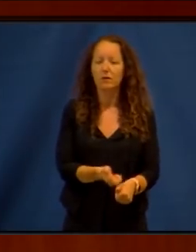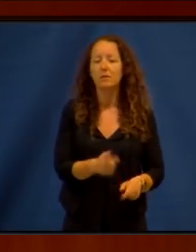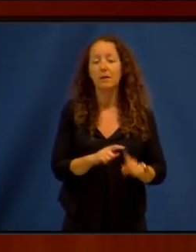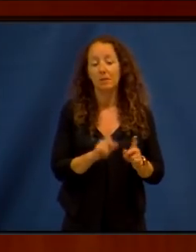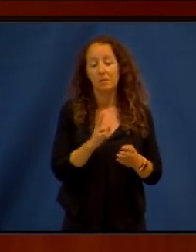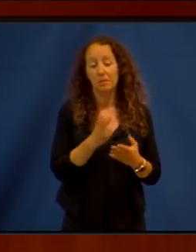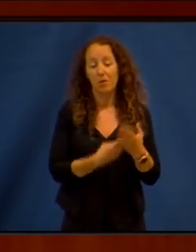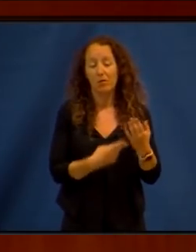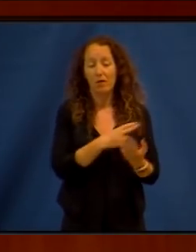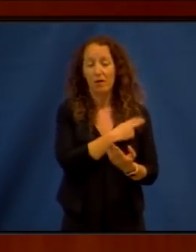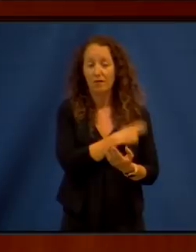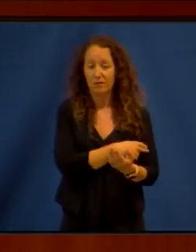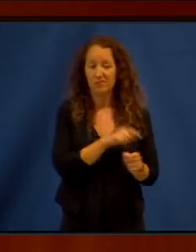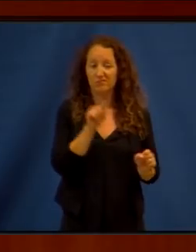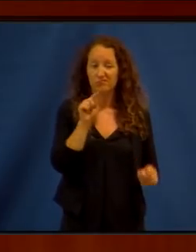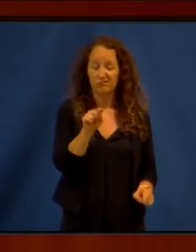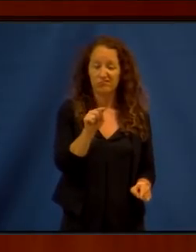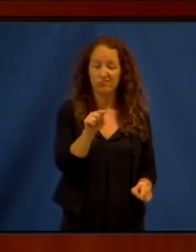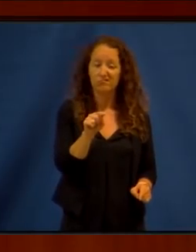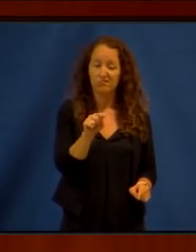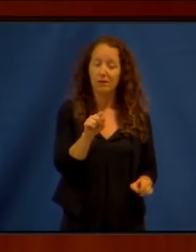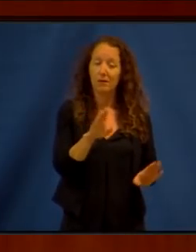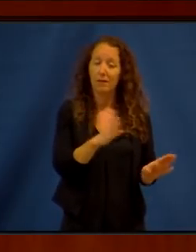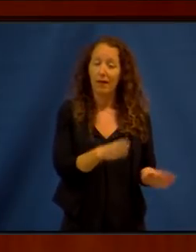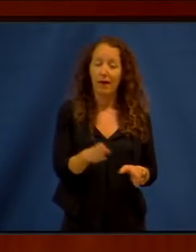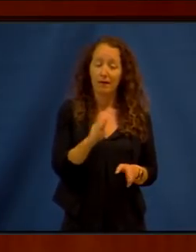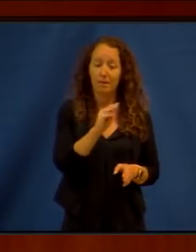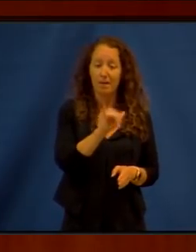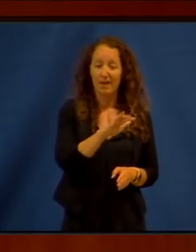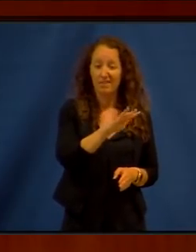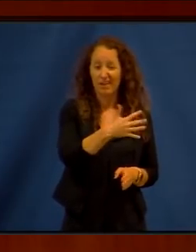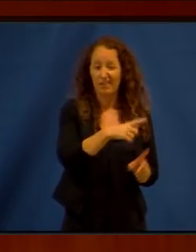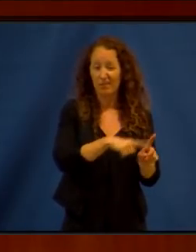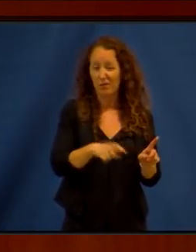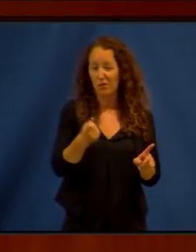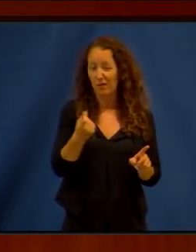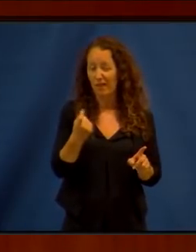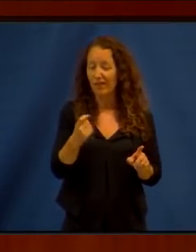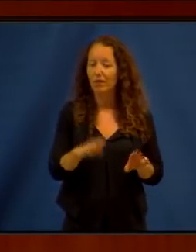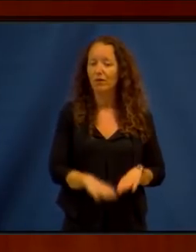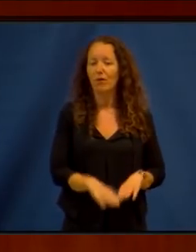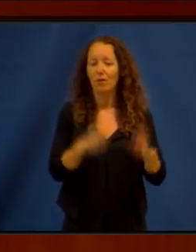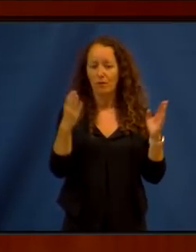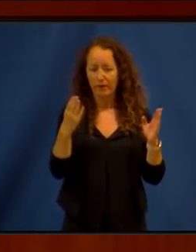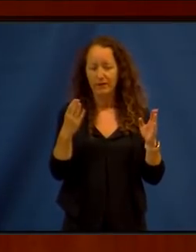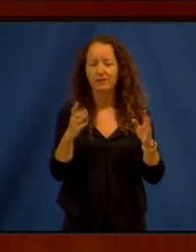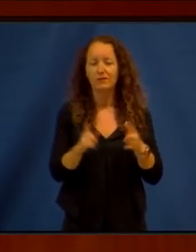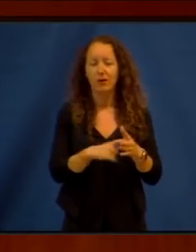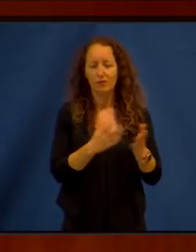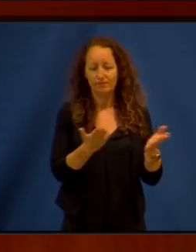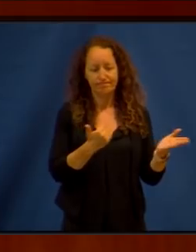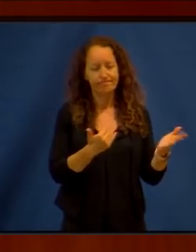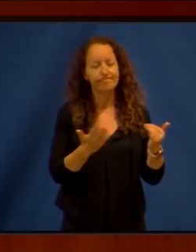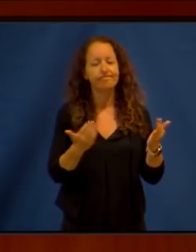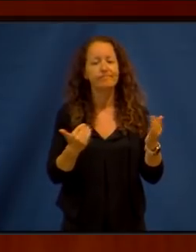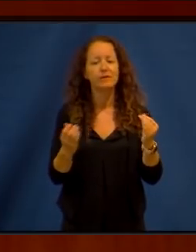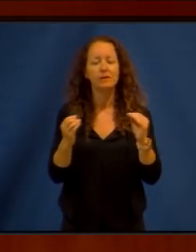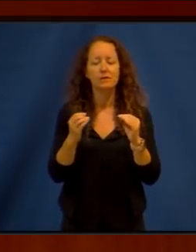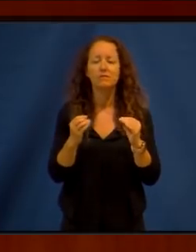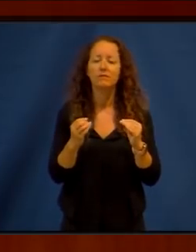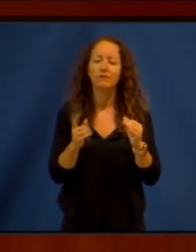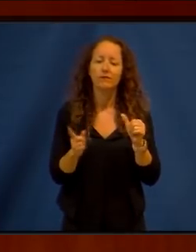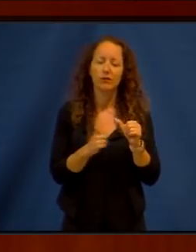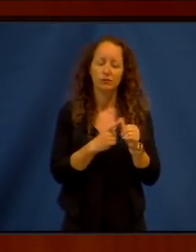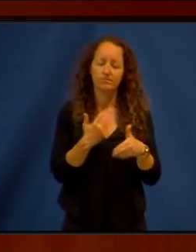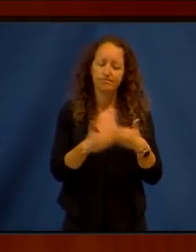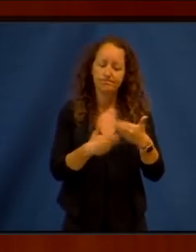opening up in May 5th through the 11th timeframe, and start bringing in our first cases so that we can start providing